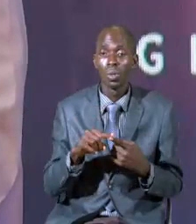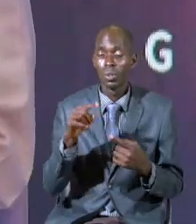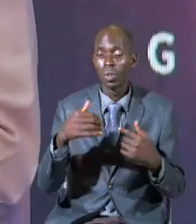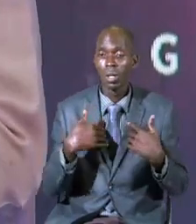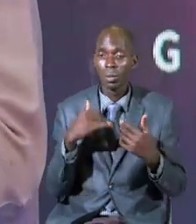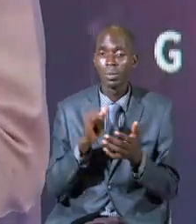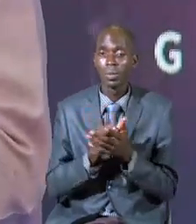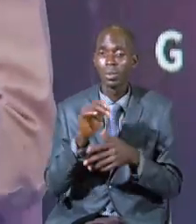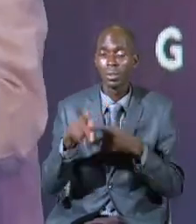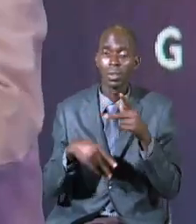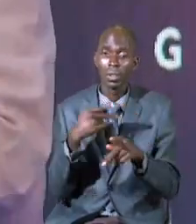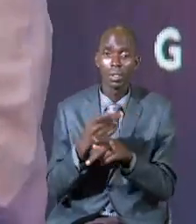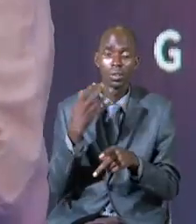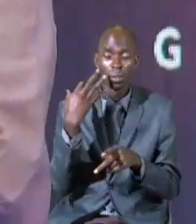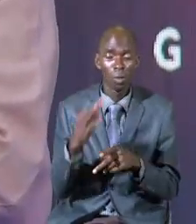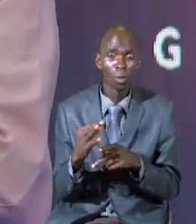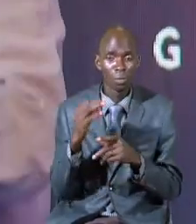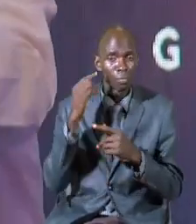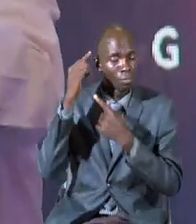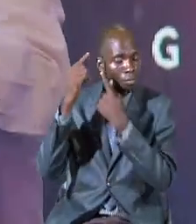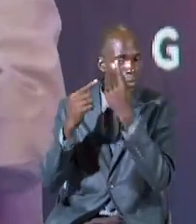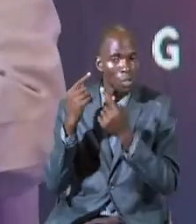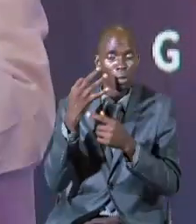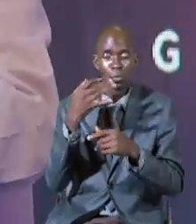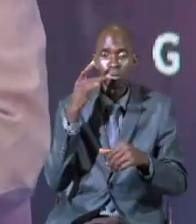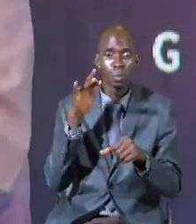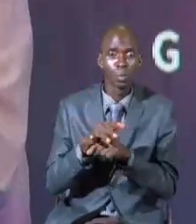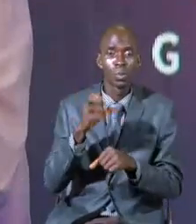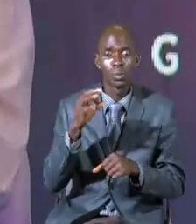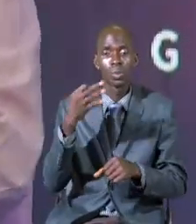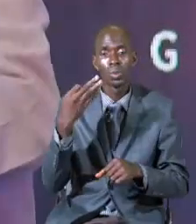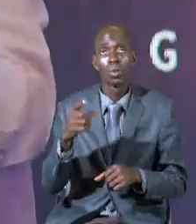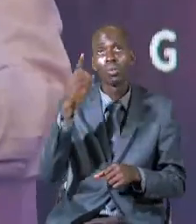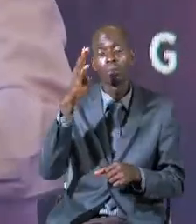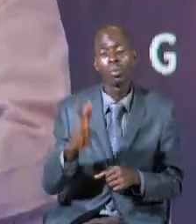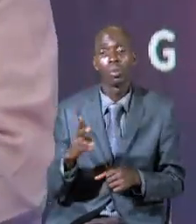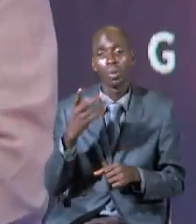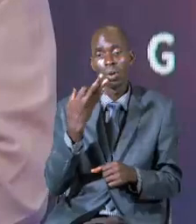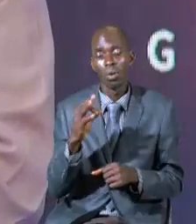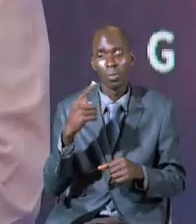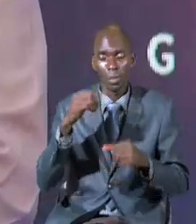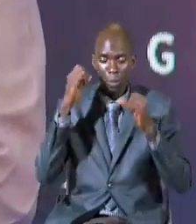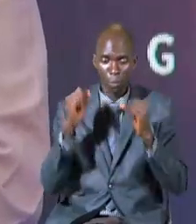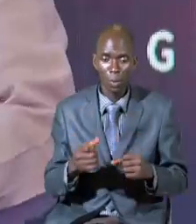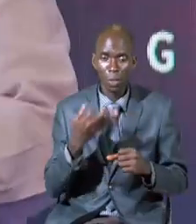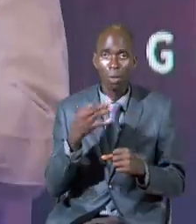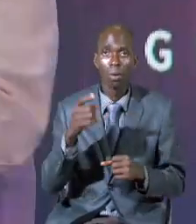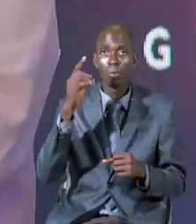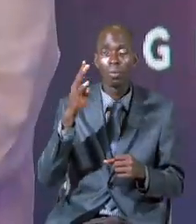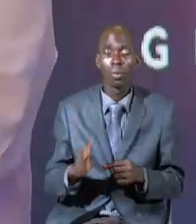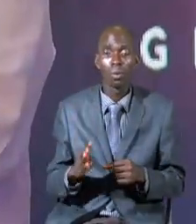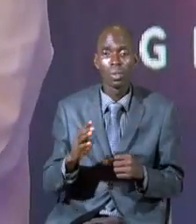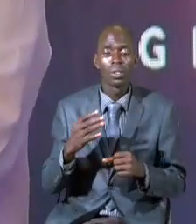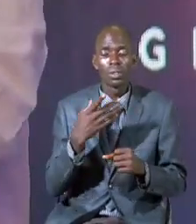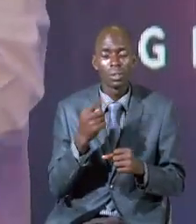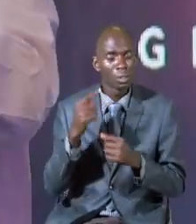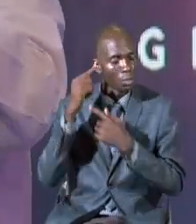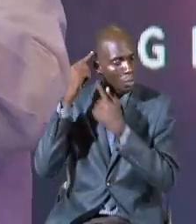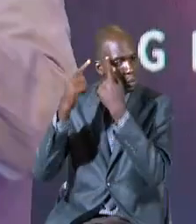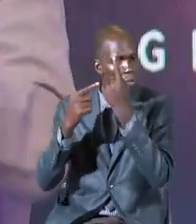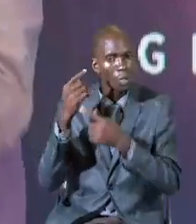meditation, the meditation of the promises of God, the meditation of the power of God, the meditation on faith, and the meditation